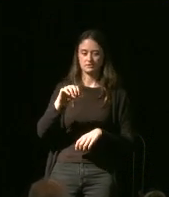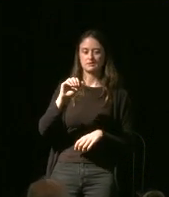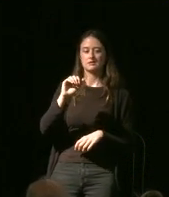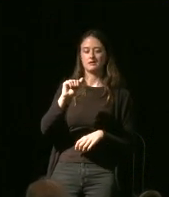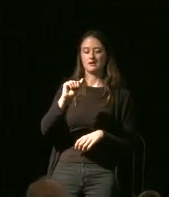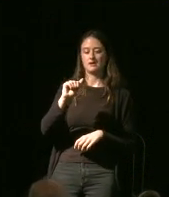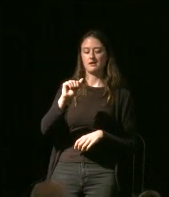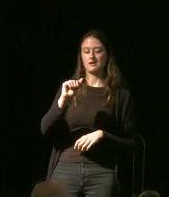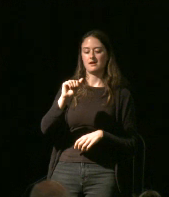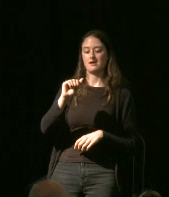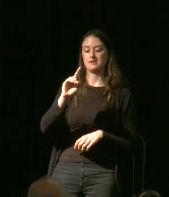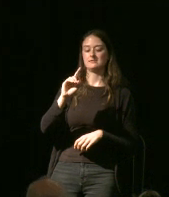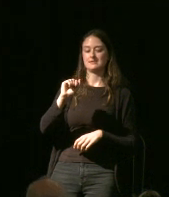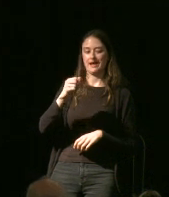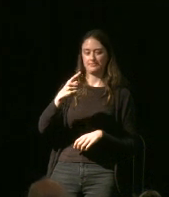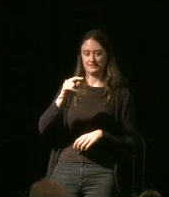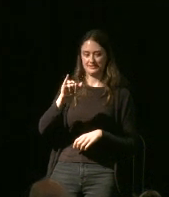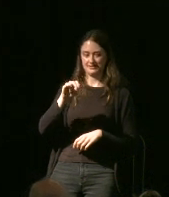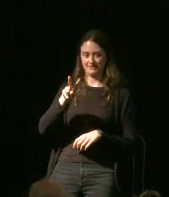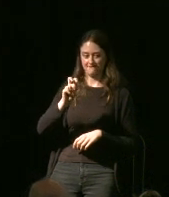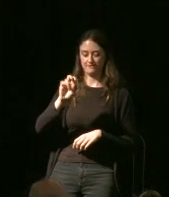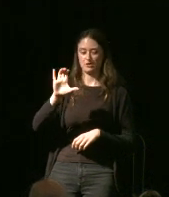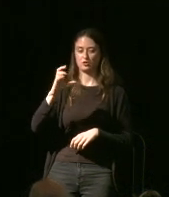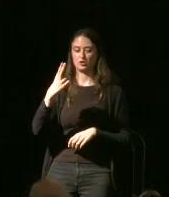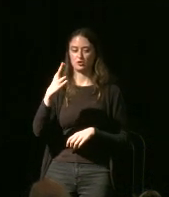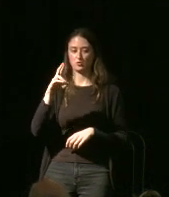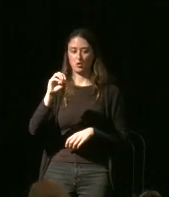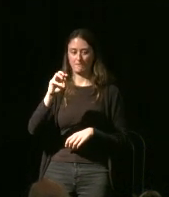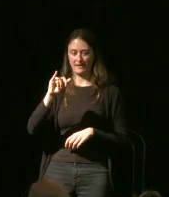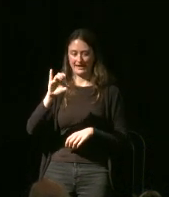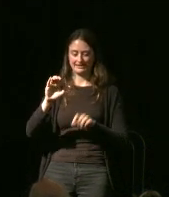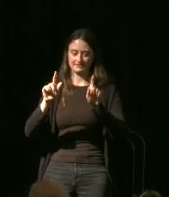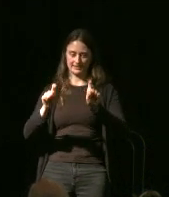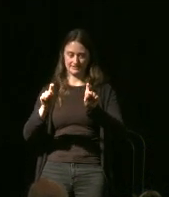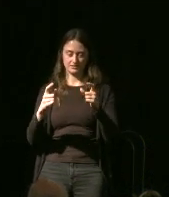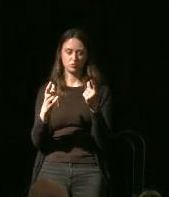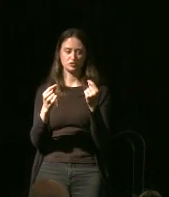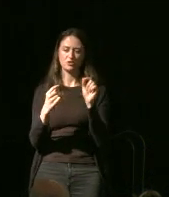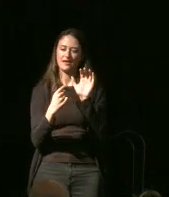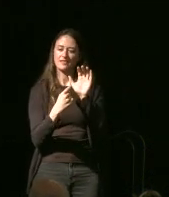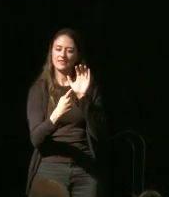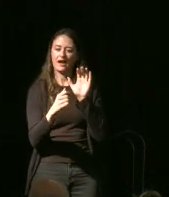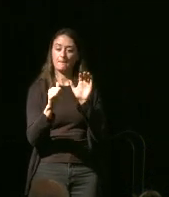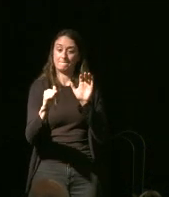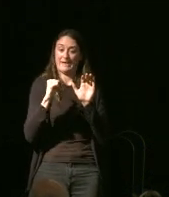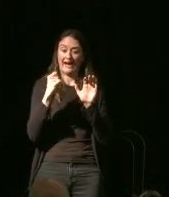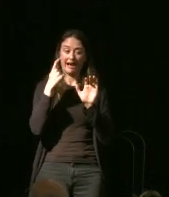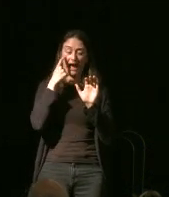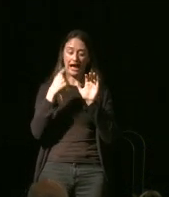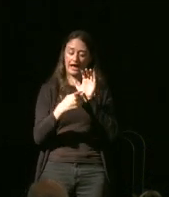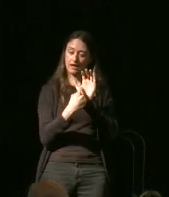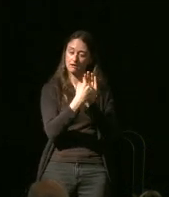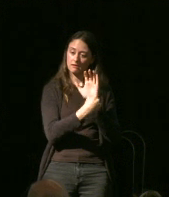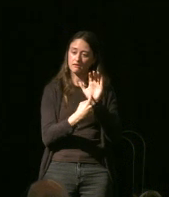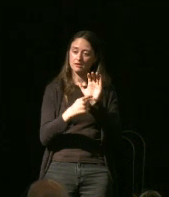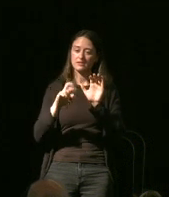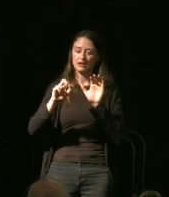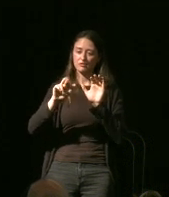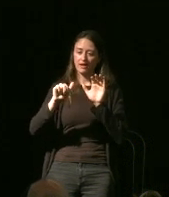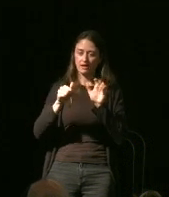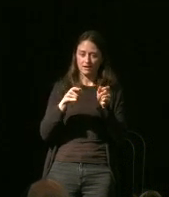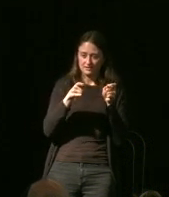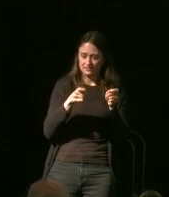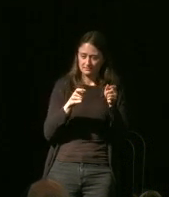adapted retinal function at multiple retinal locations. It takes about 30 to 45 minutes,